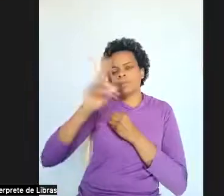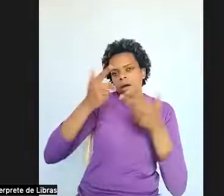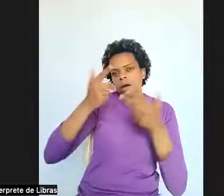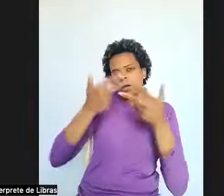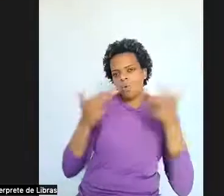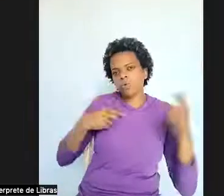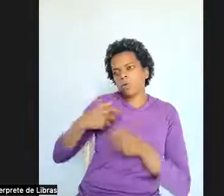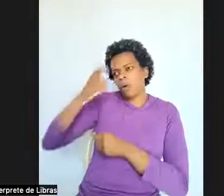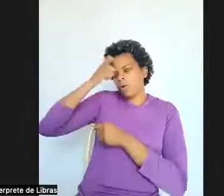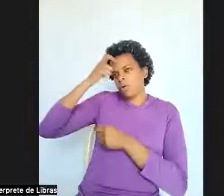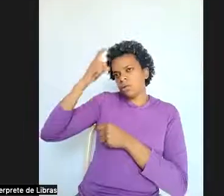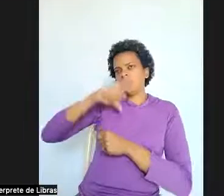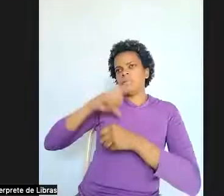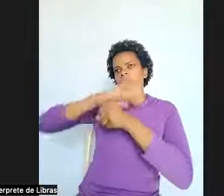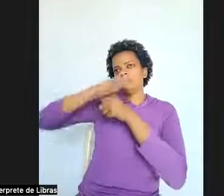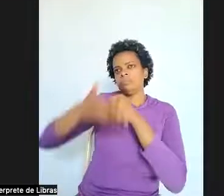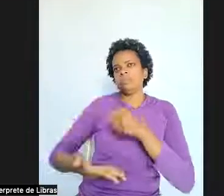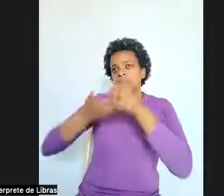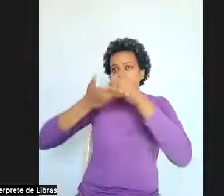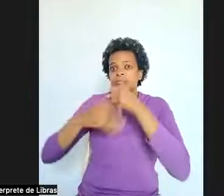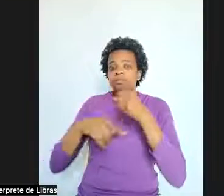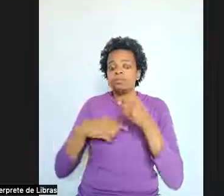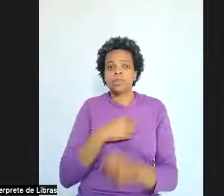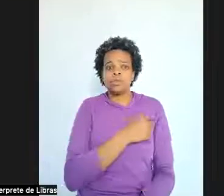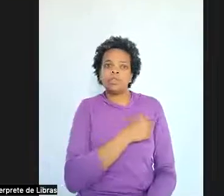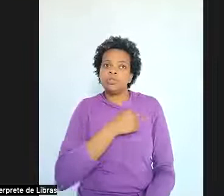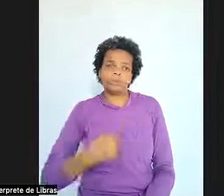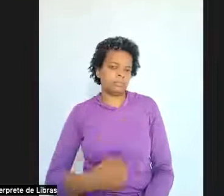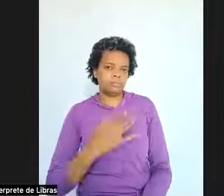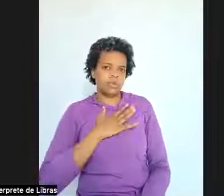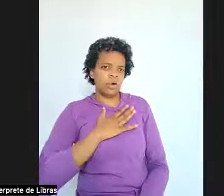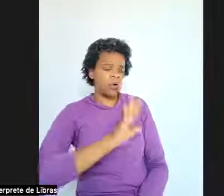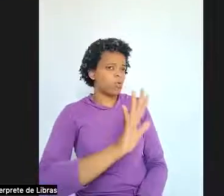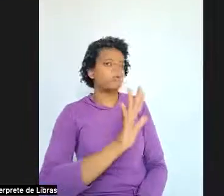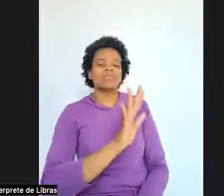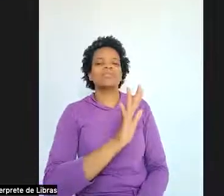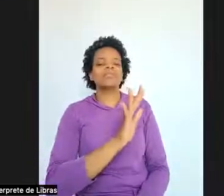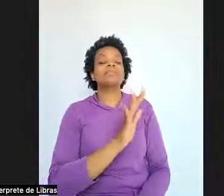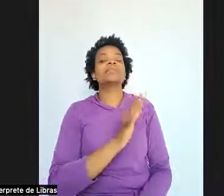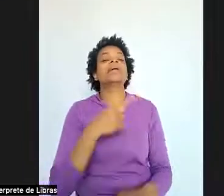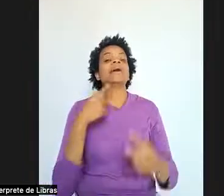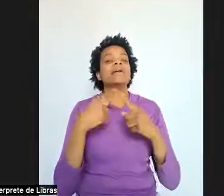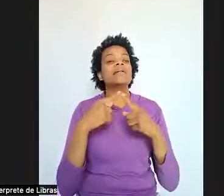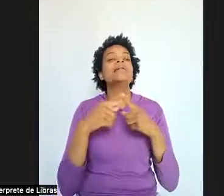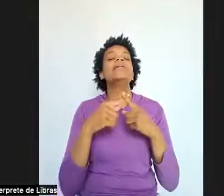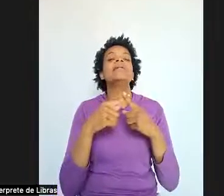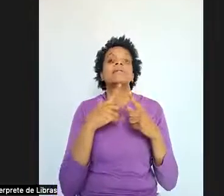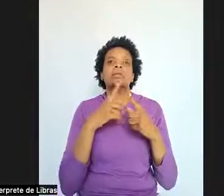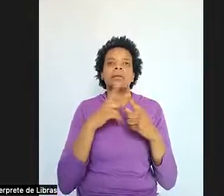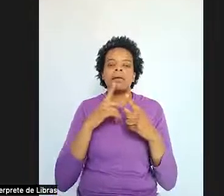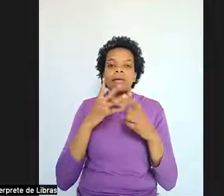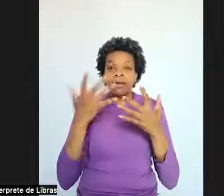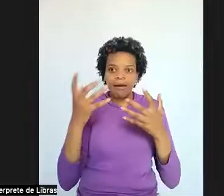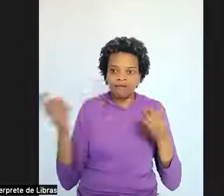and recognizing the importance of the sustainable use. That really let the Japanese down because